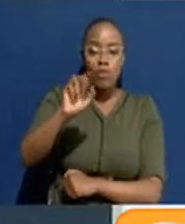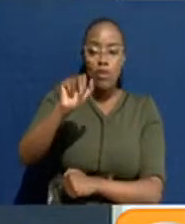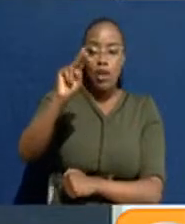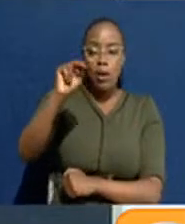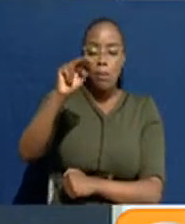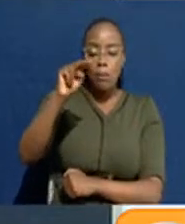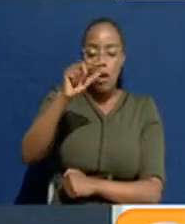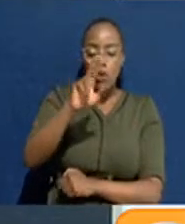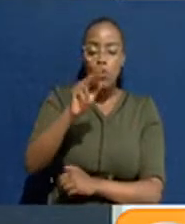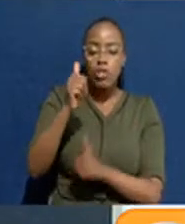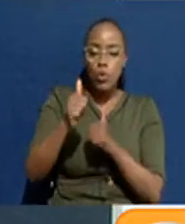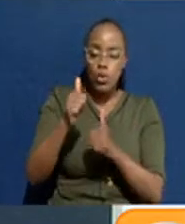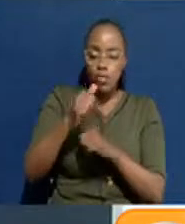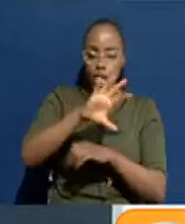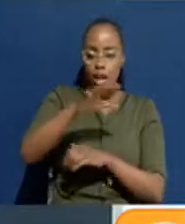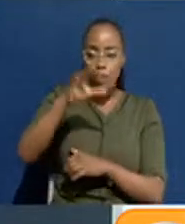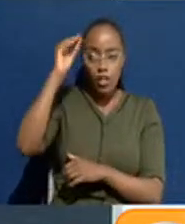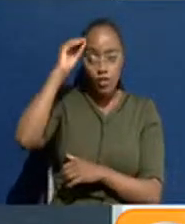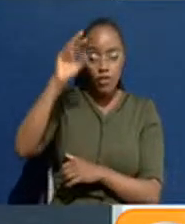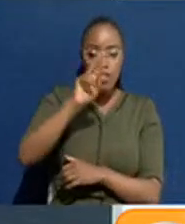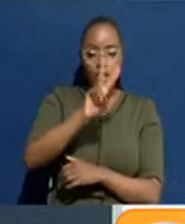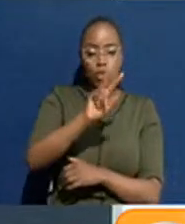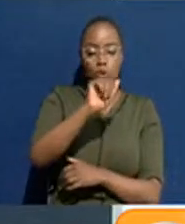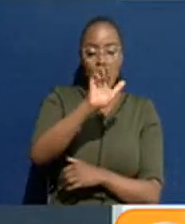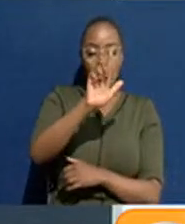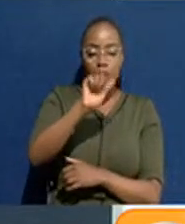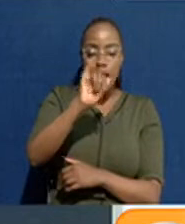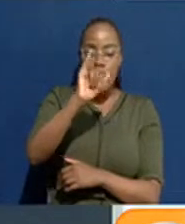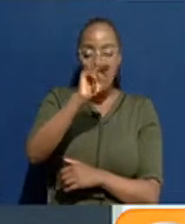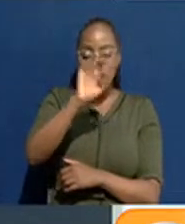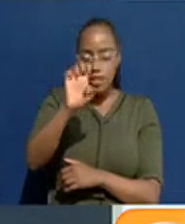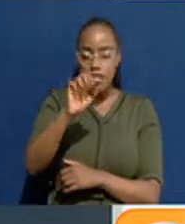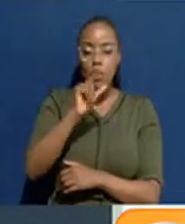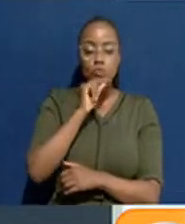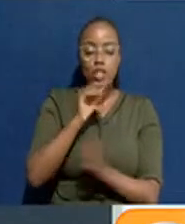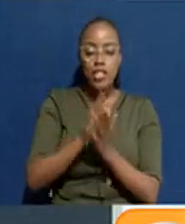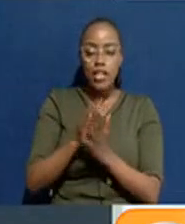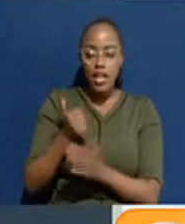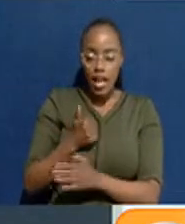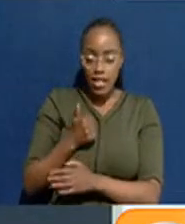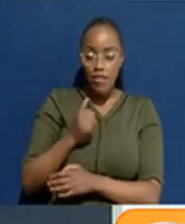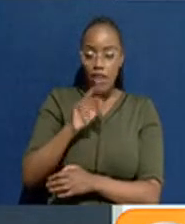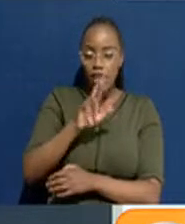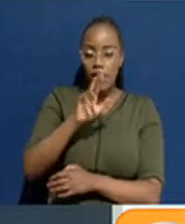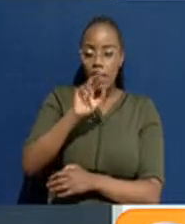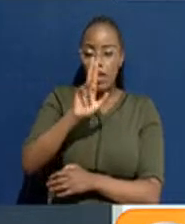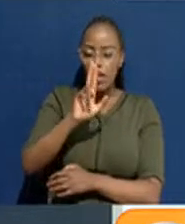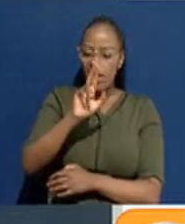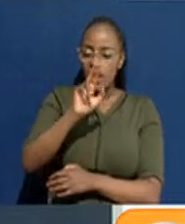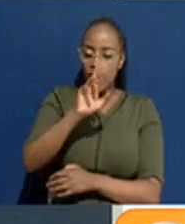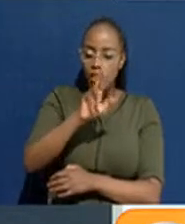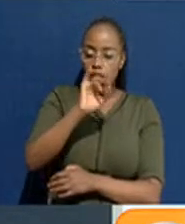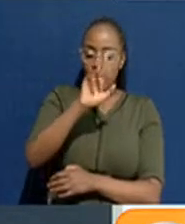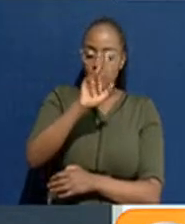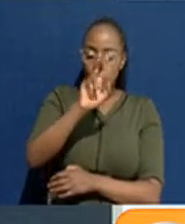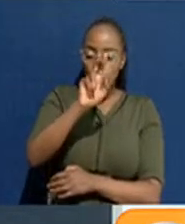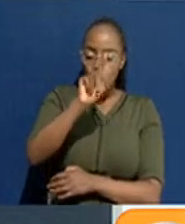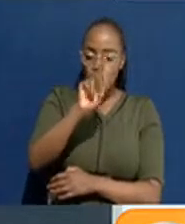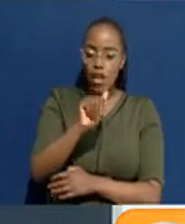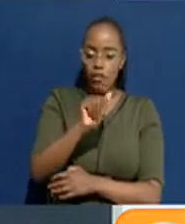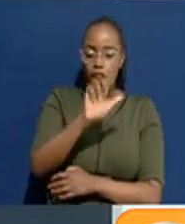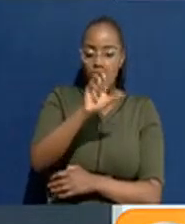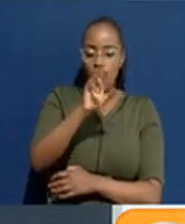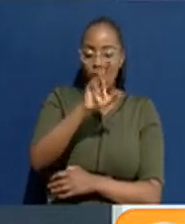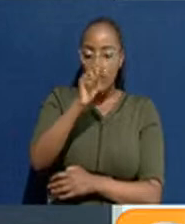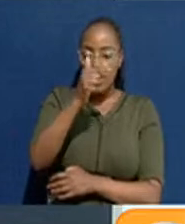in which county? Kiambu. The two alliances are in Kiambu. Precious Blood Ruta, Loreto,